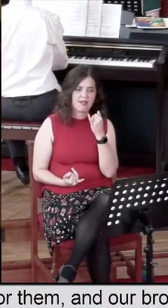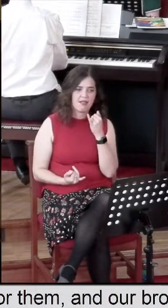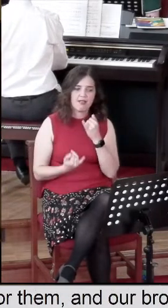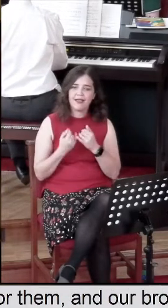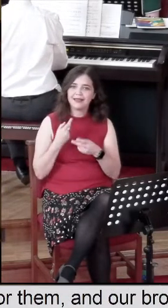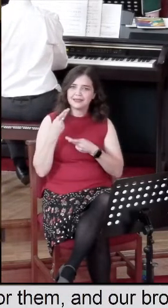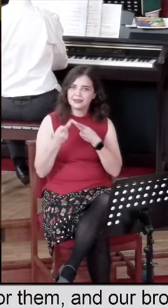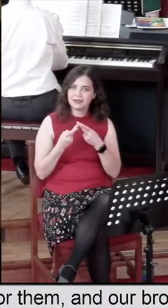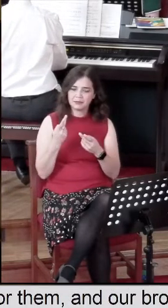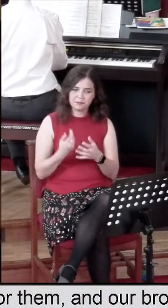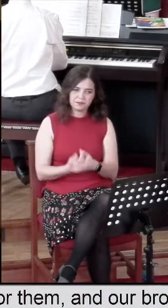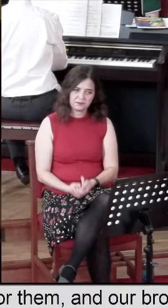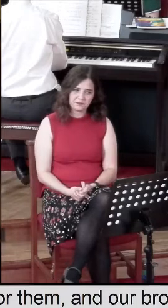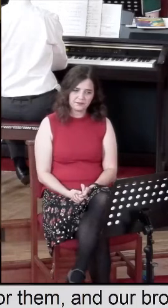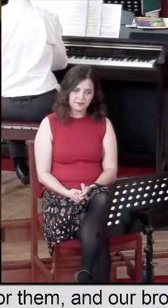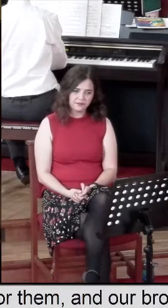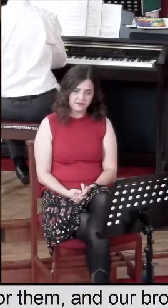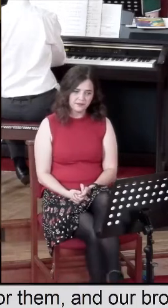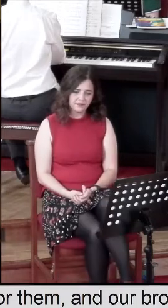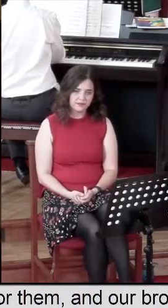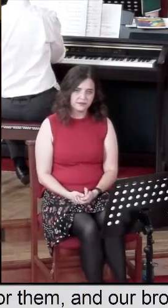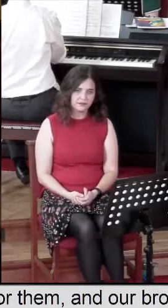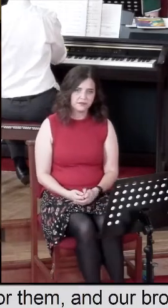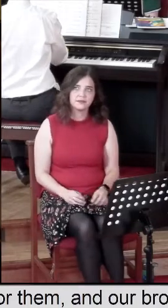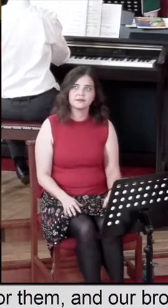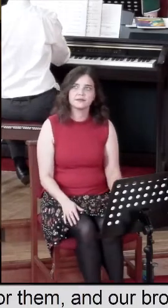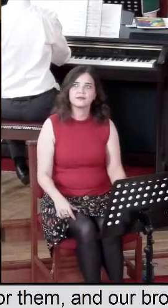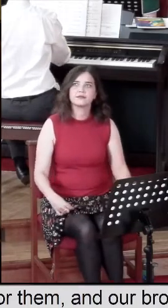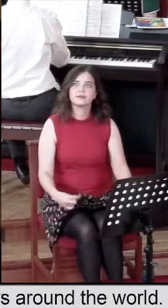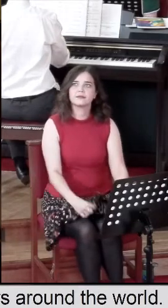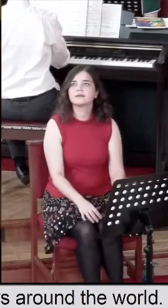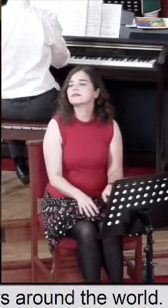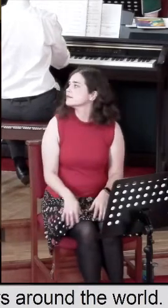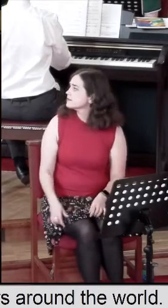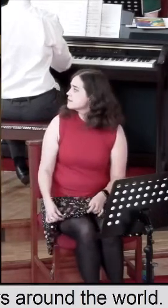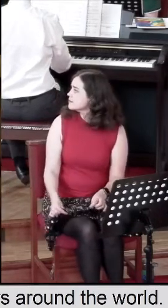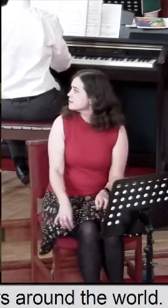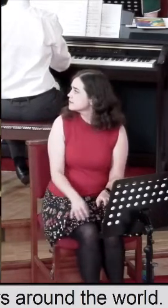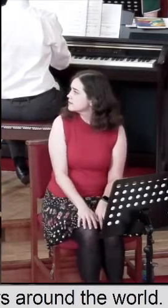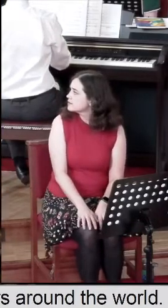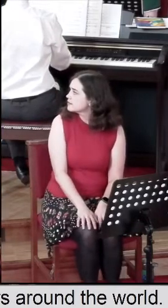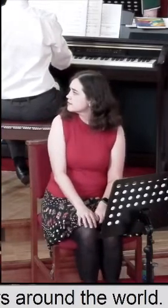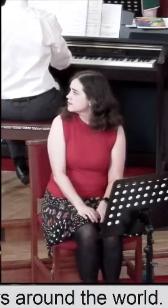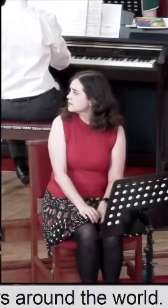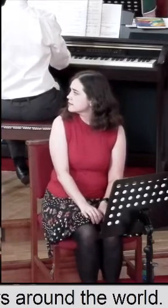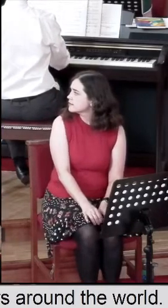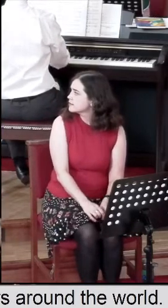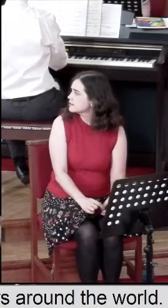Morning Gloriously Bright. Thank you.